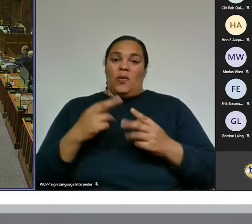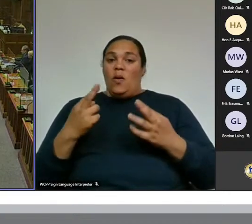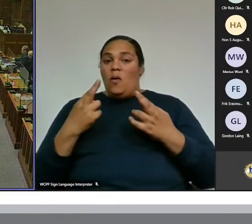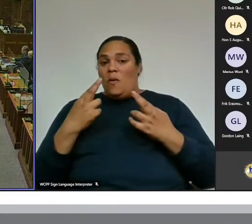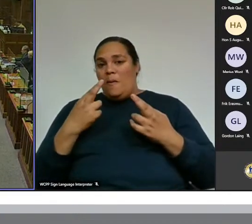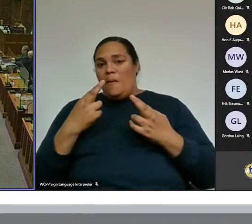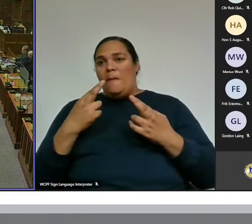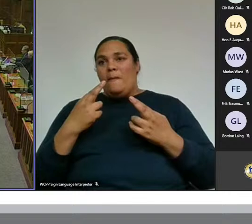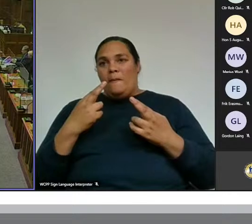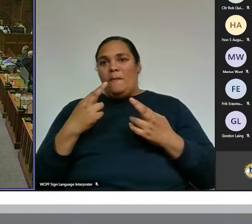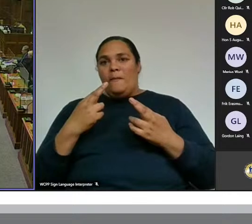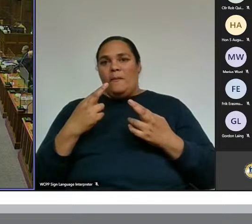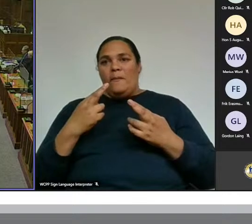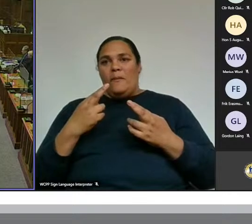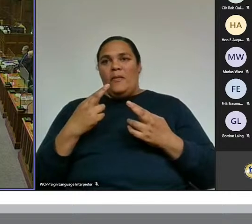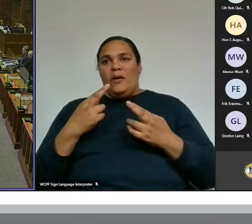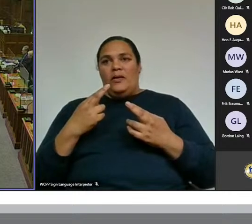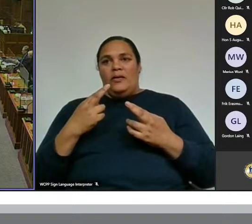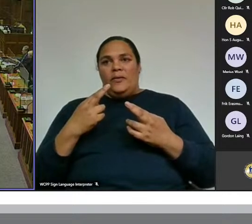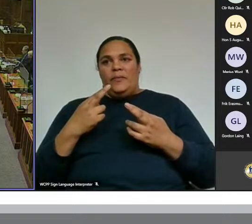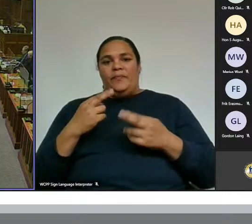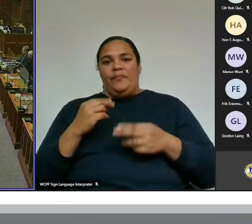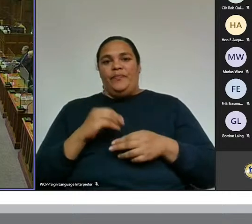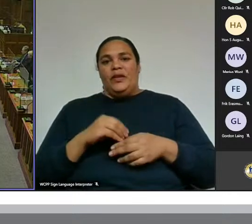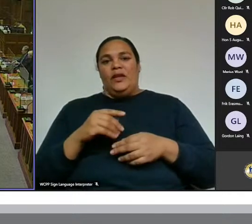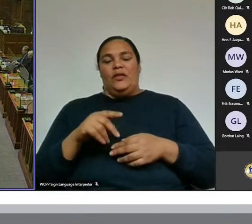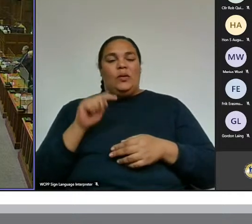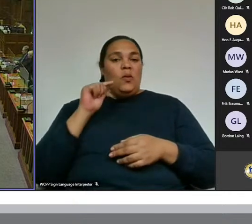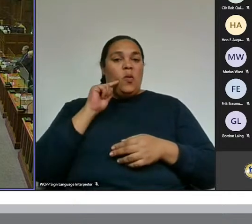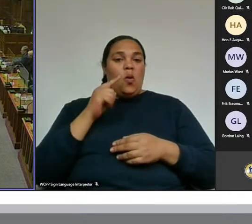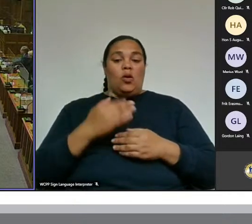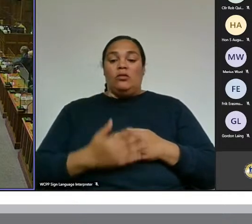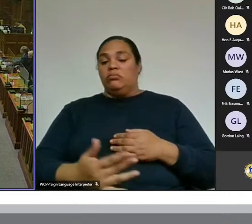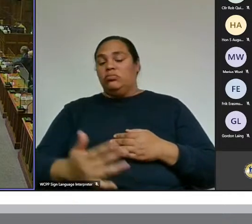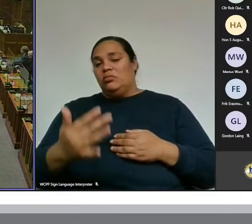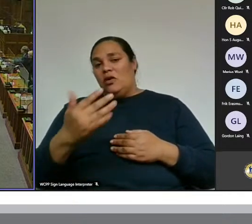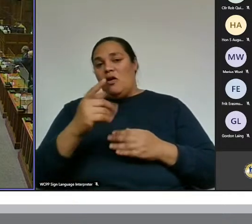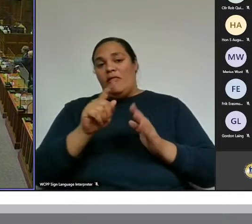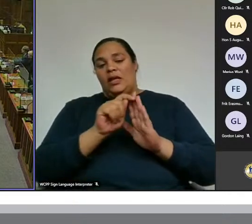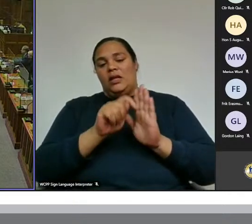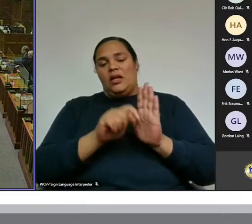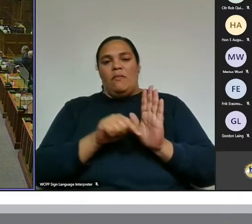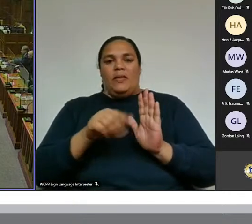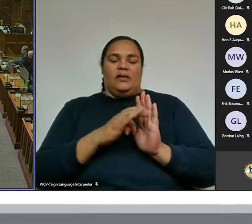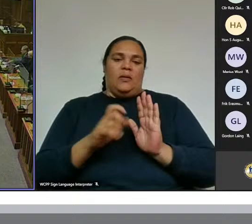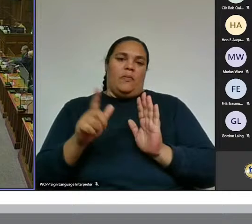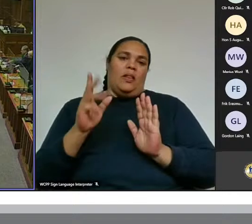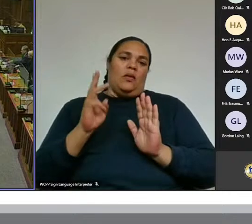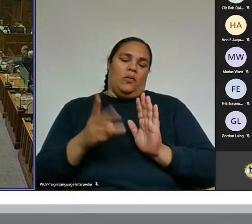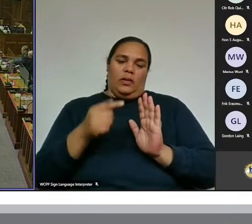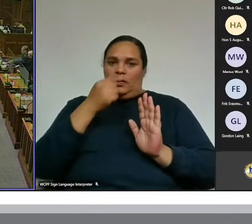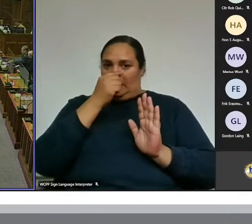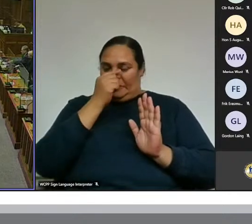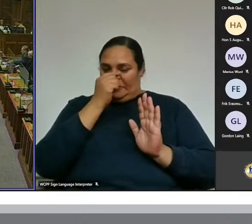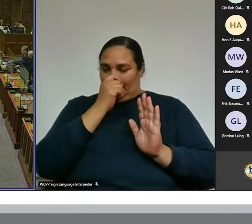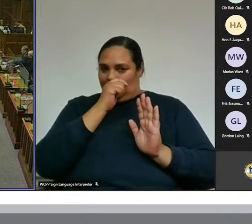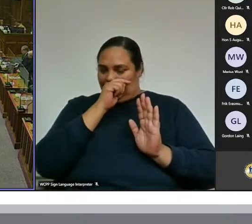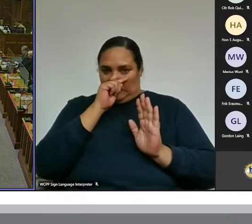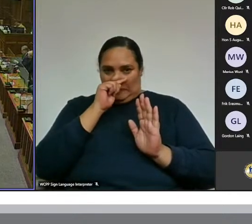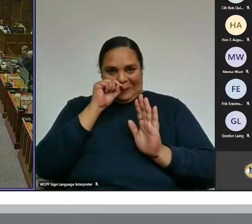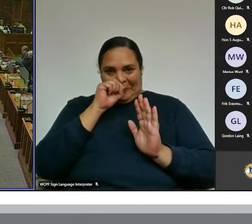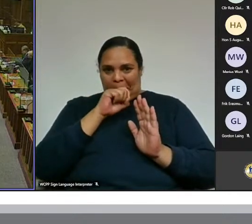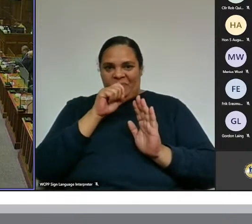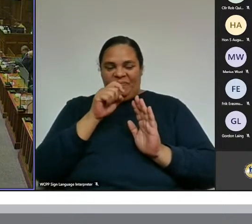that within the third quarter of this term, this bill will be enacted. That is the sort